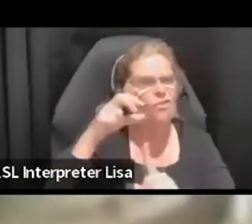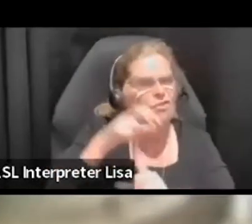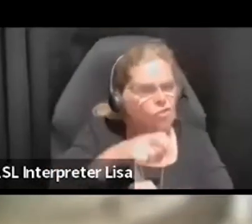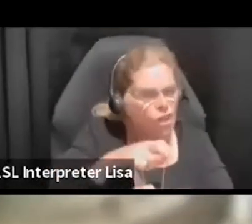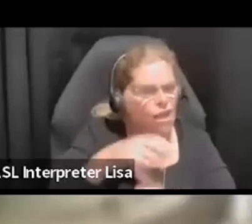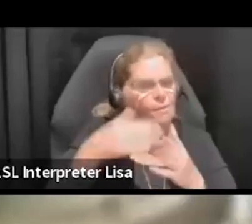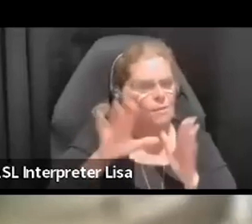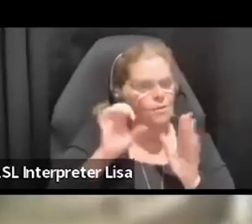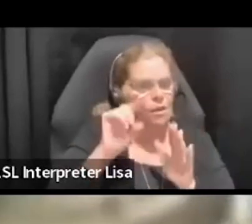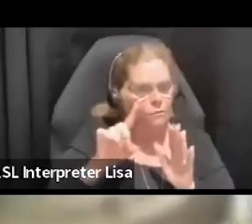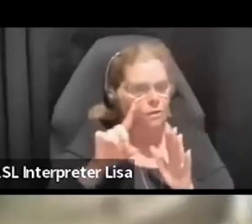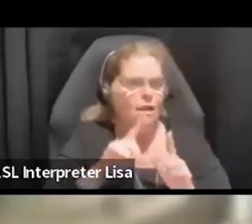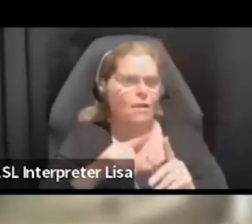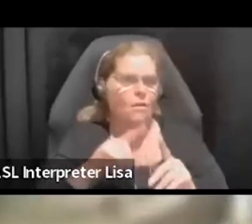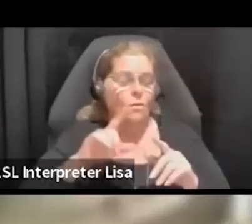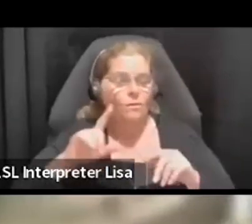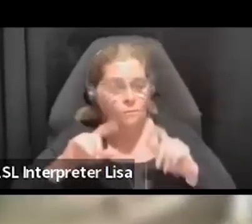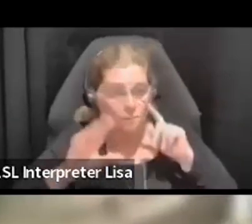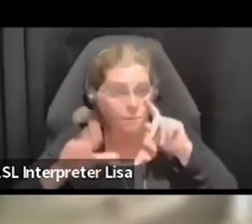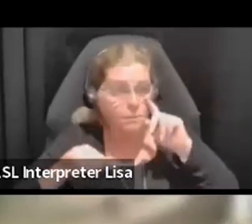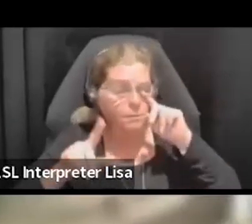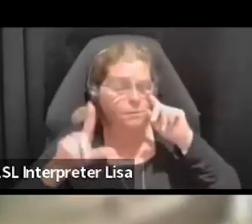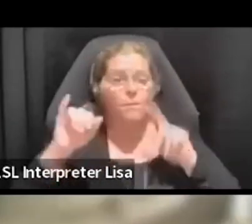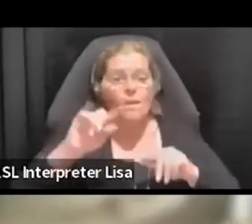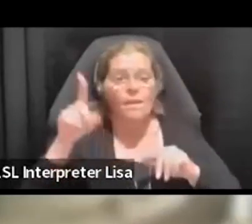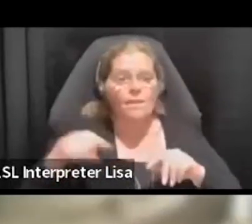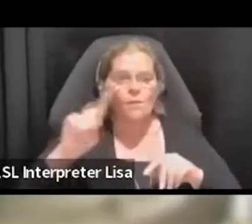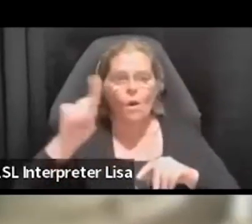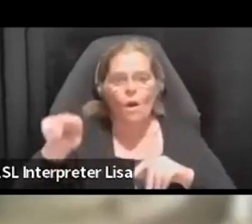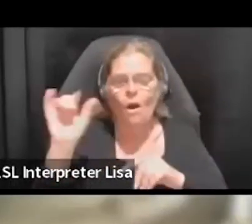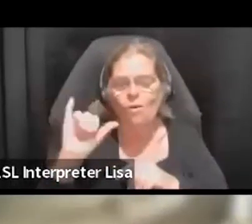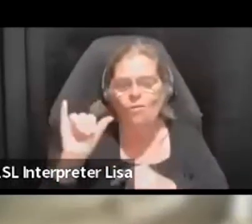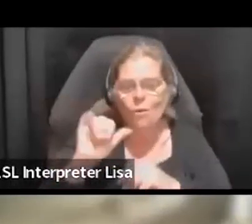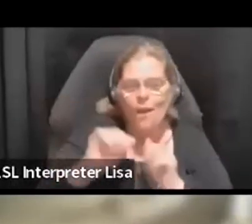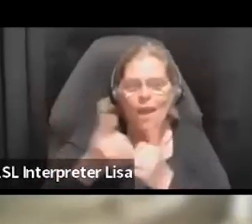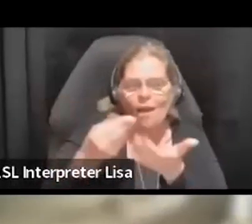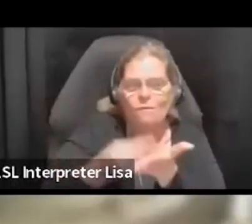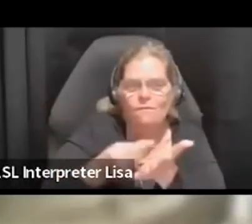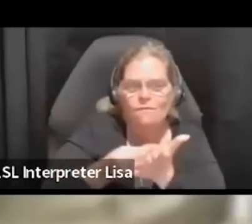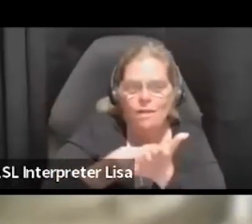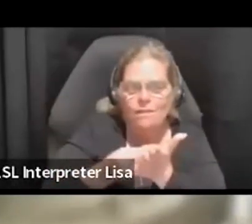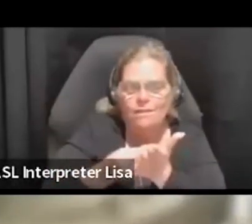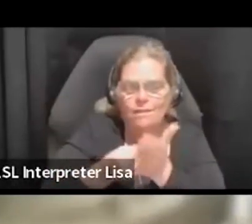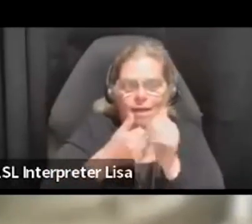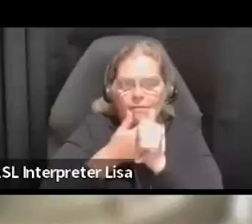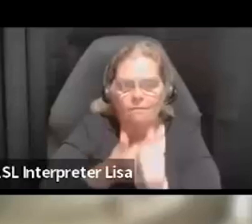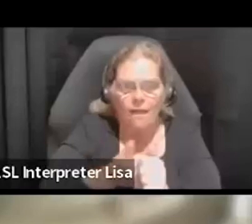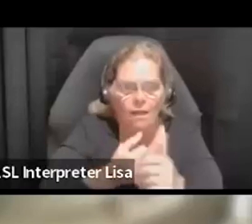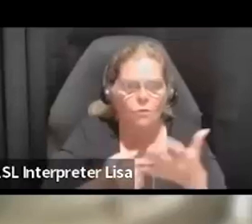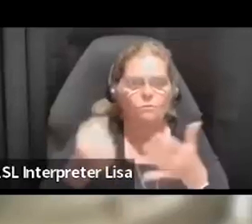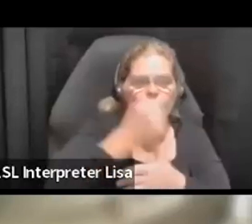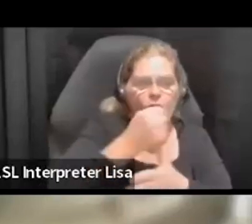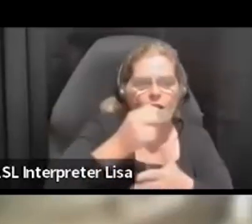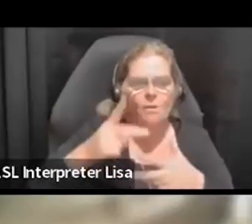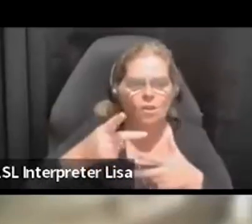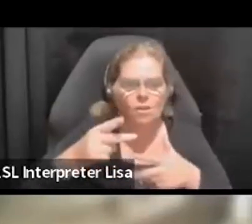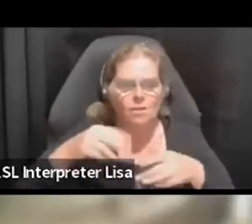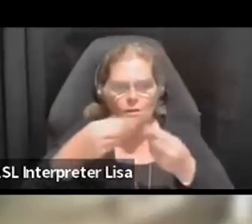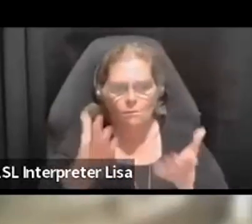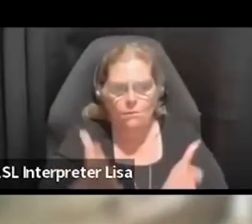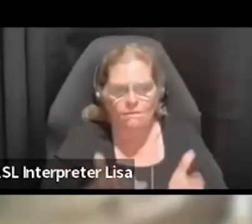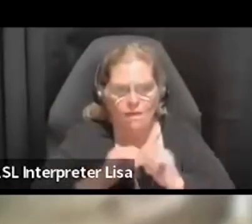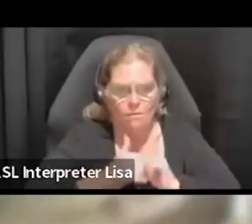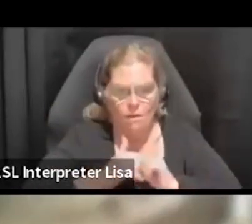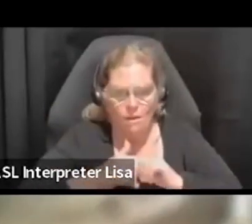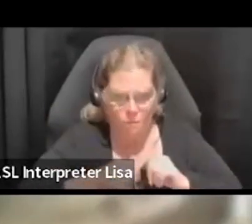conversations about it. Absolutely. And also the way that funding follows that primary and secondary provider, because I think that often